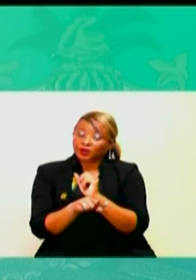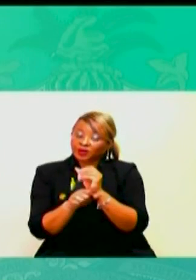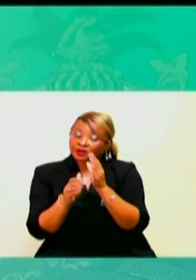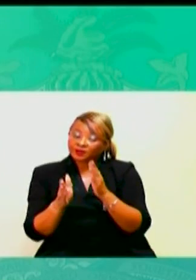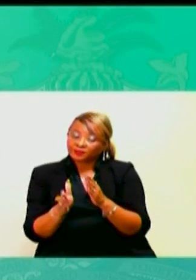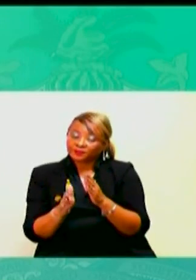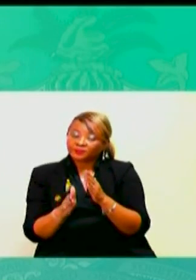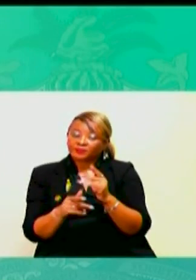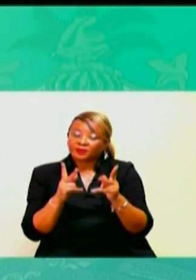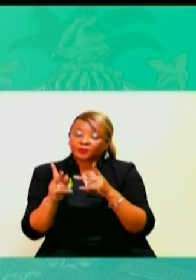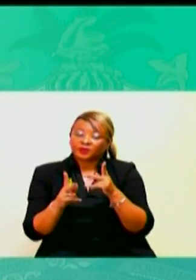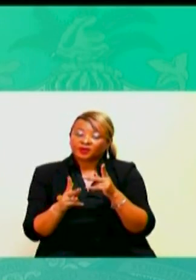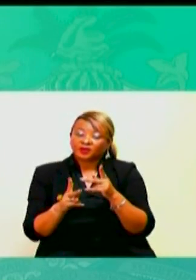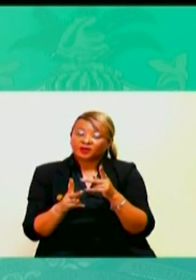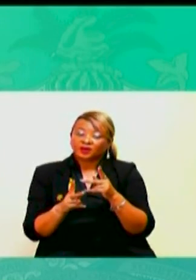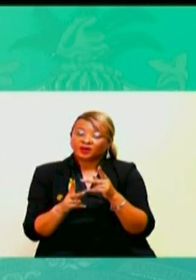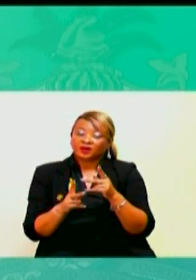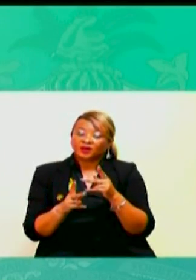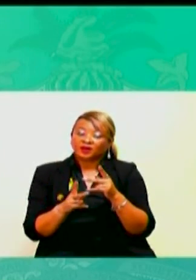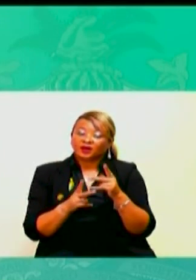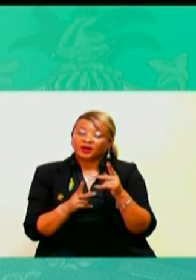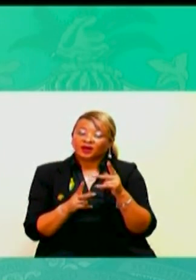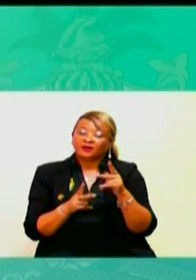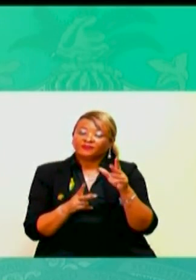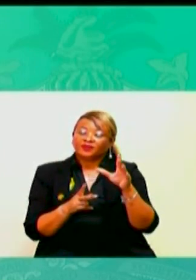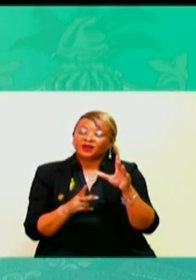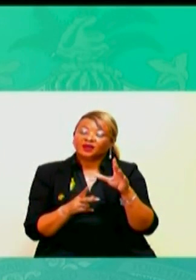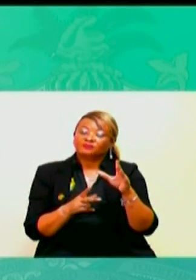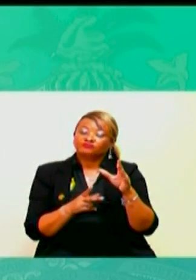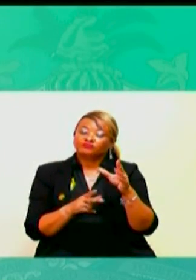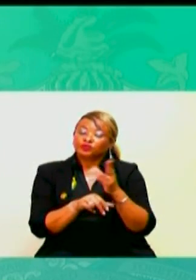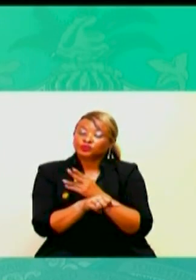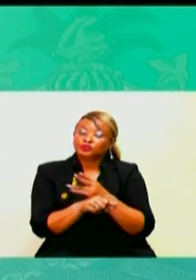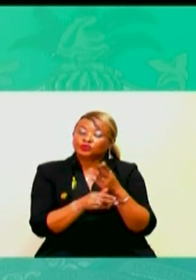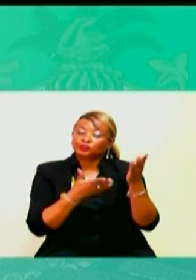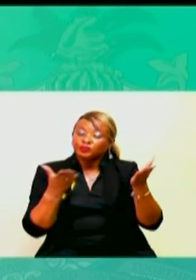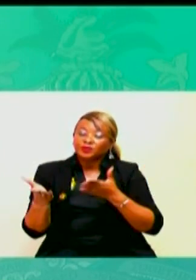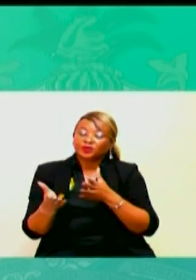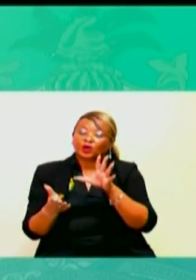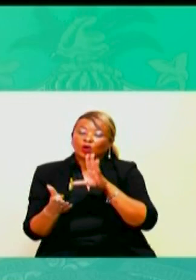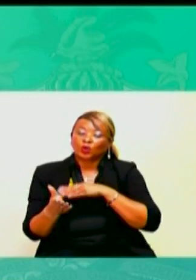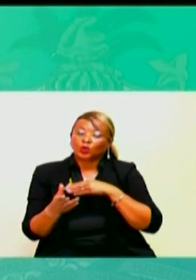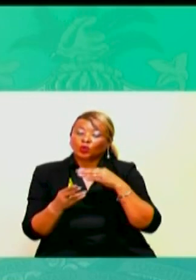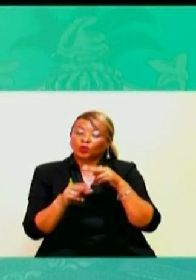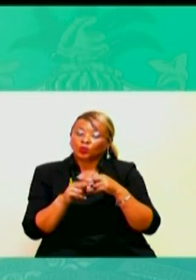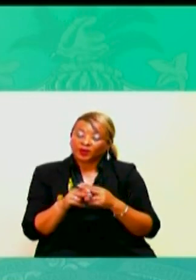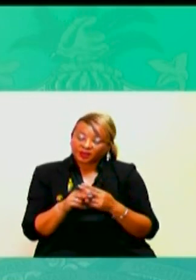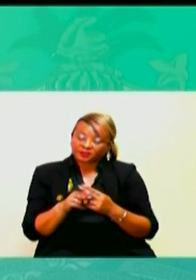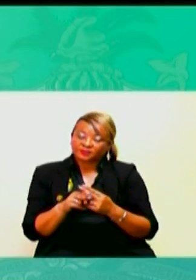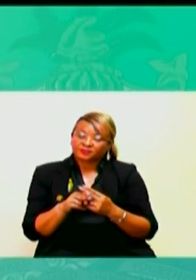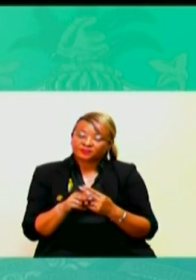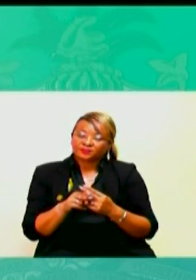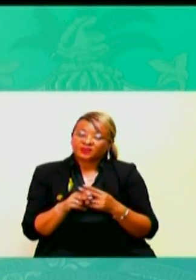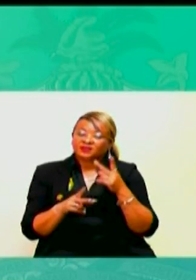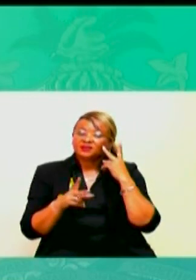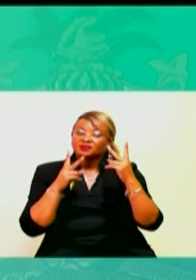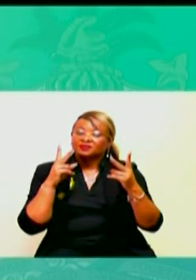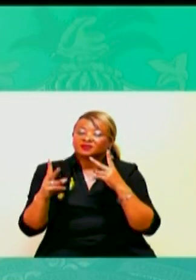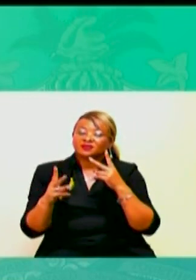and accustomed to carrying their own weight. To see the frustration and the pain in their